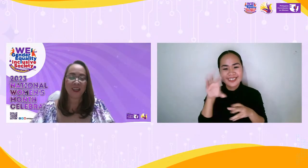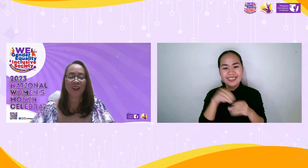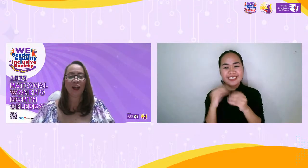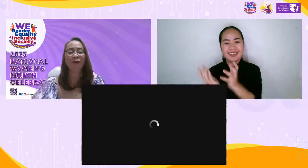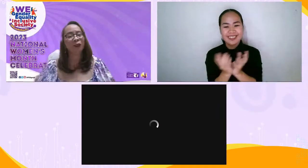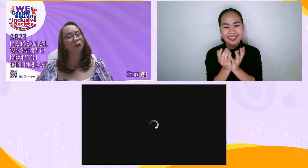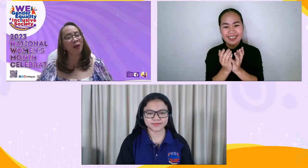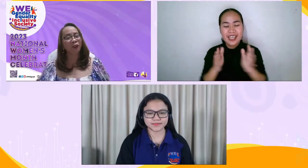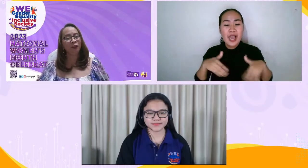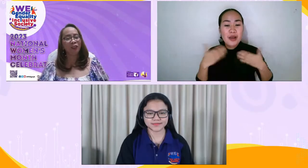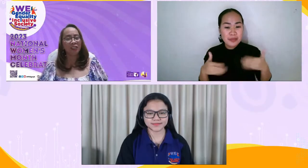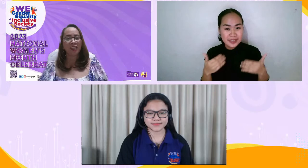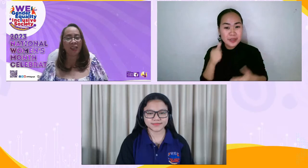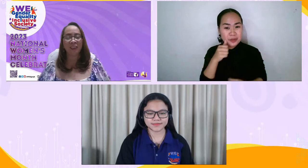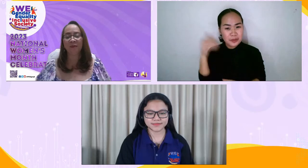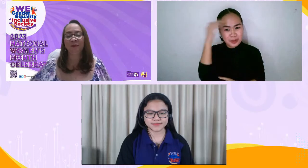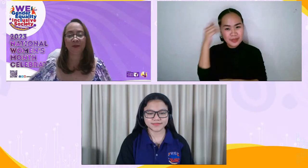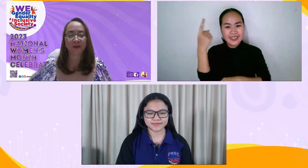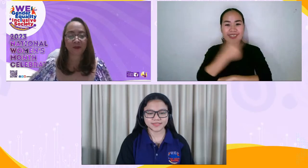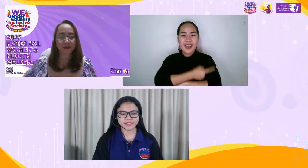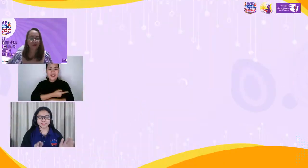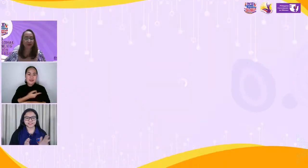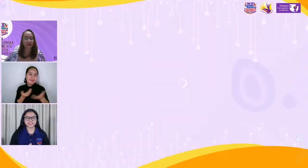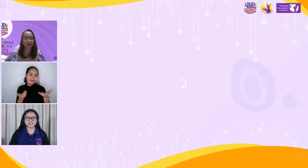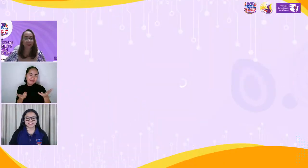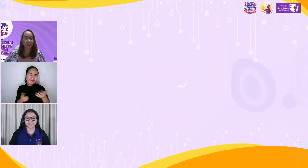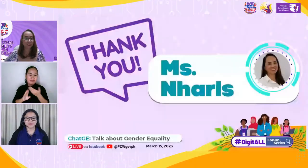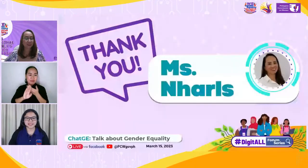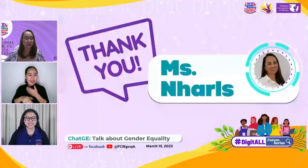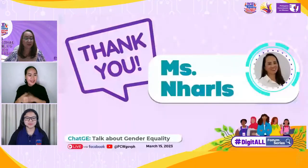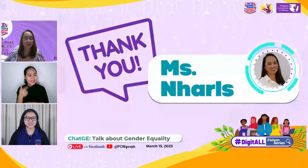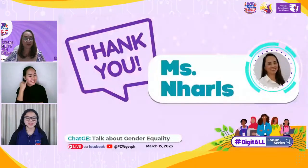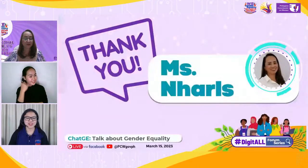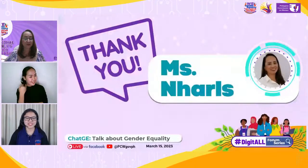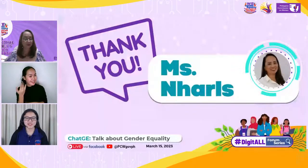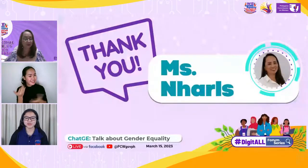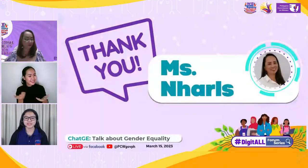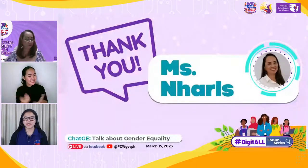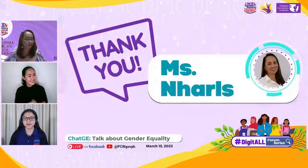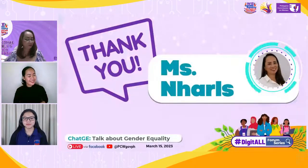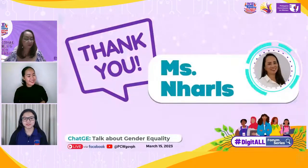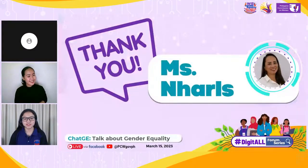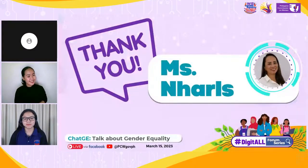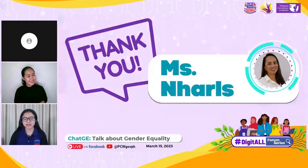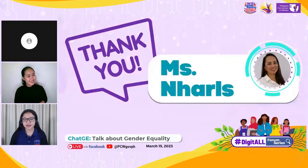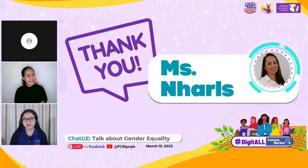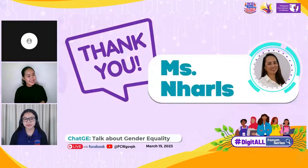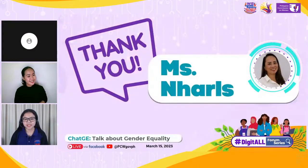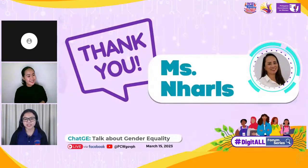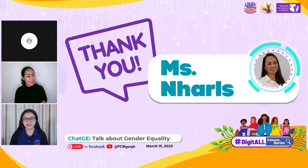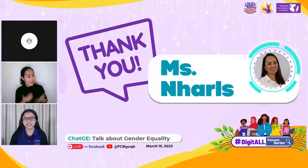Women's Day. Good afternoon. Back to you, Giselle. Thank you very much.